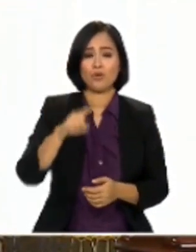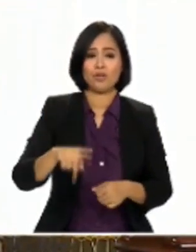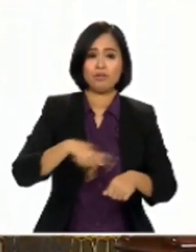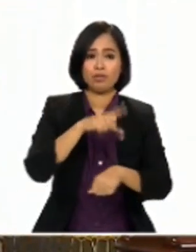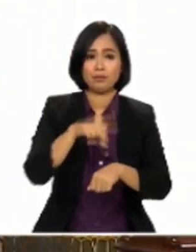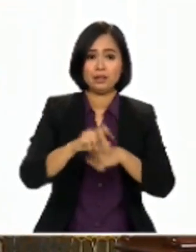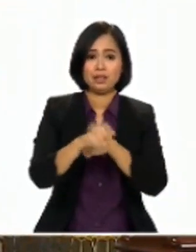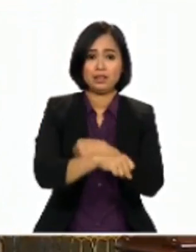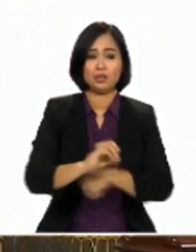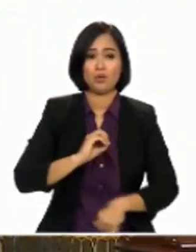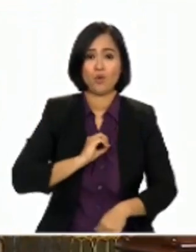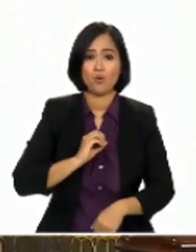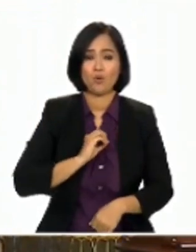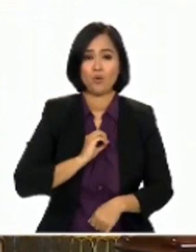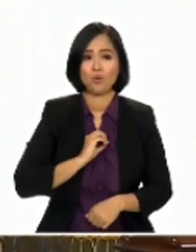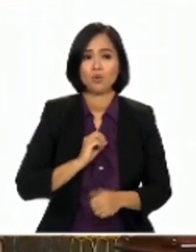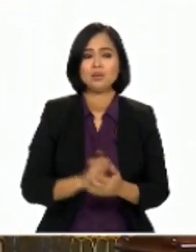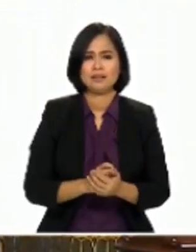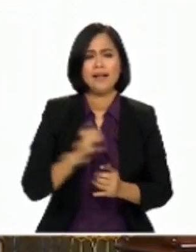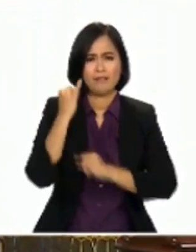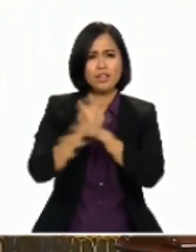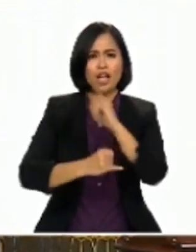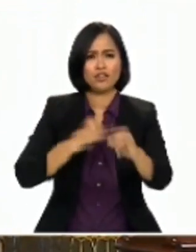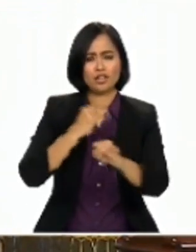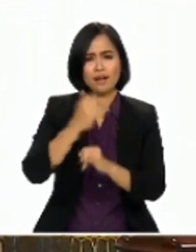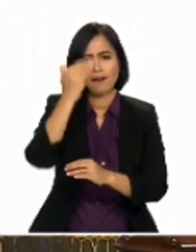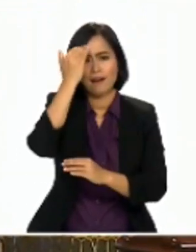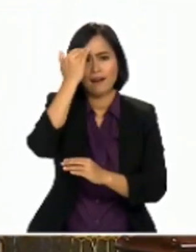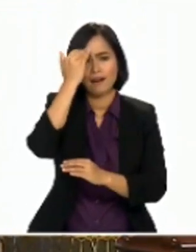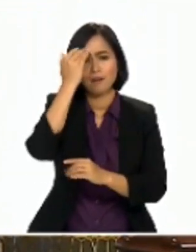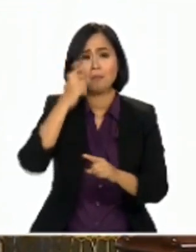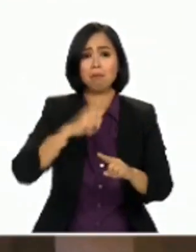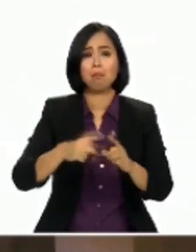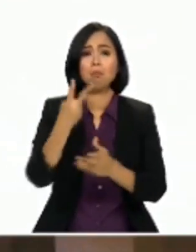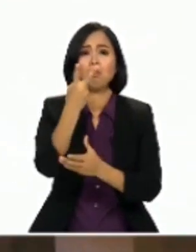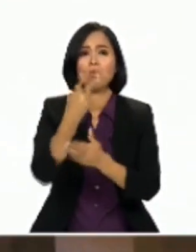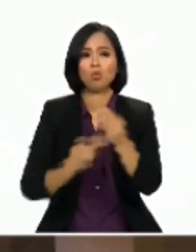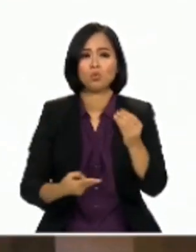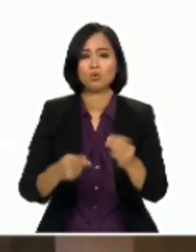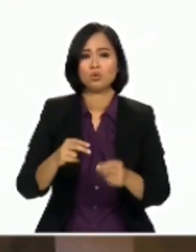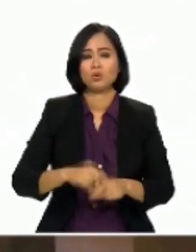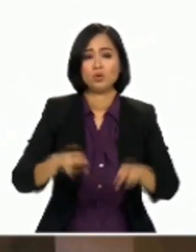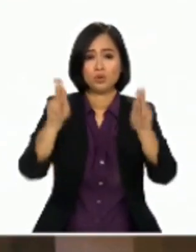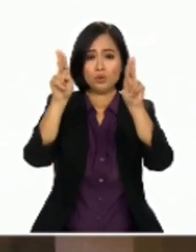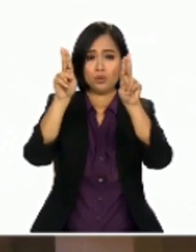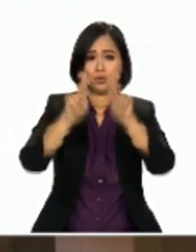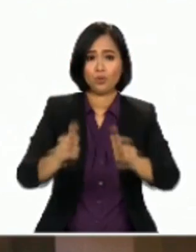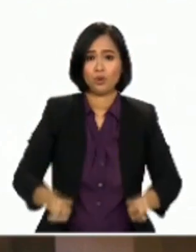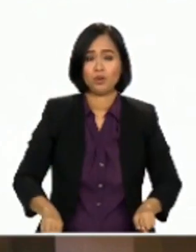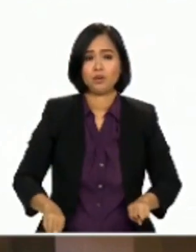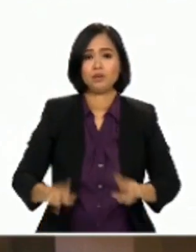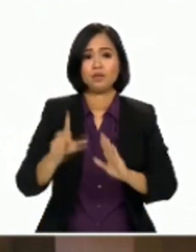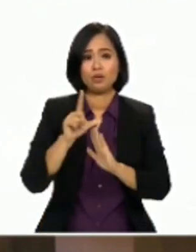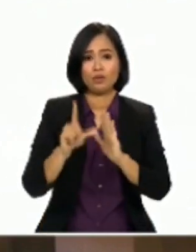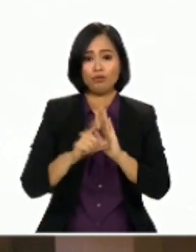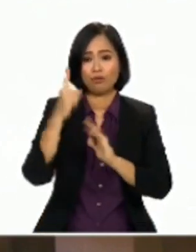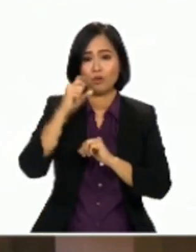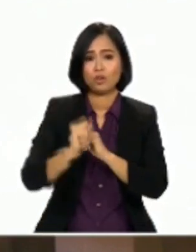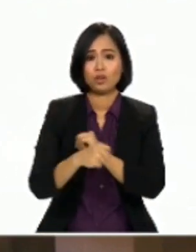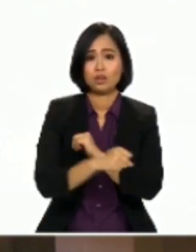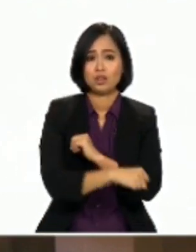Sea is internationally recognized. However, both the United Nations Convention on the Law of the Sea,